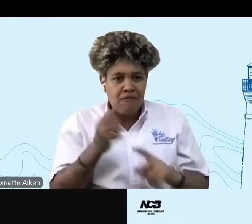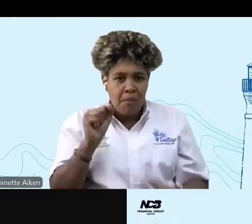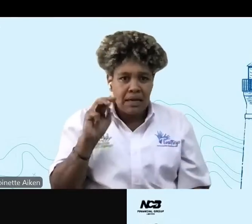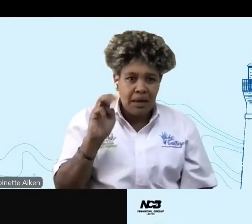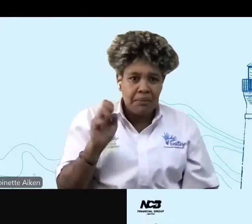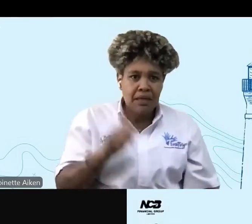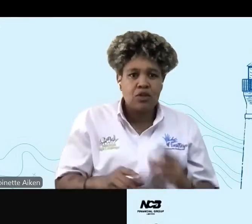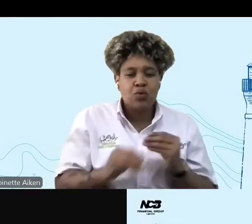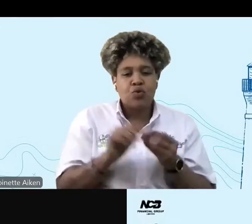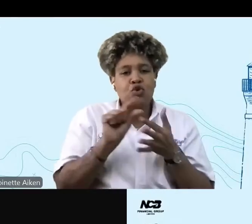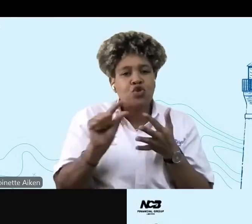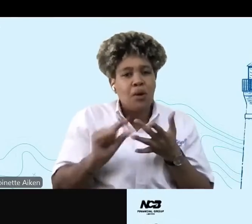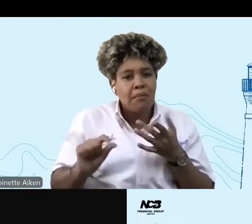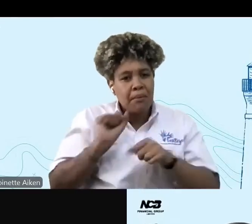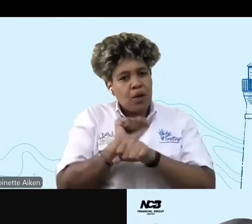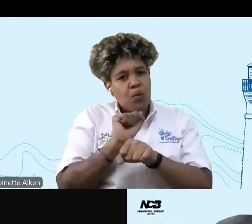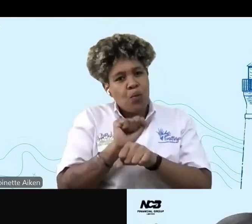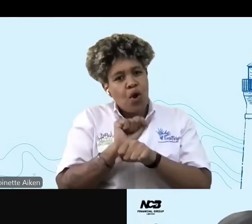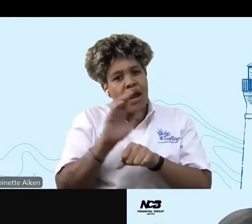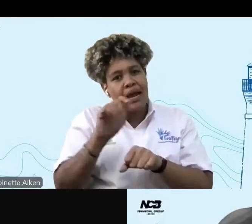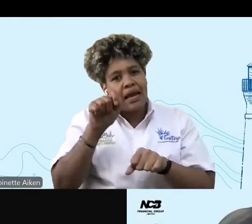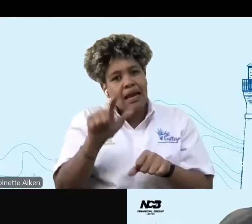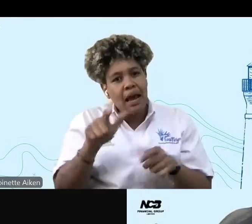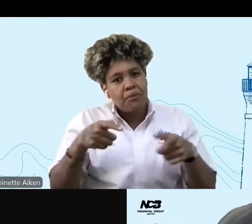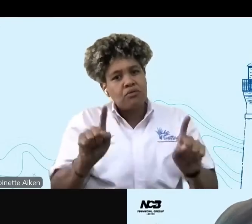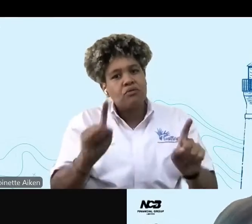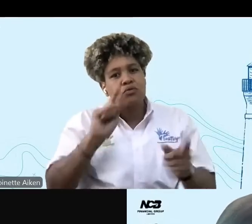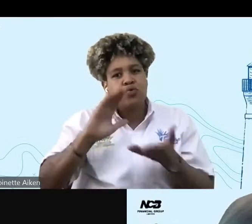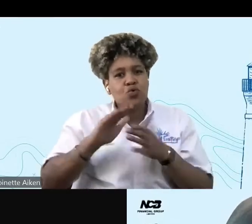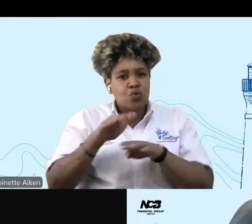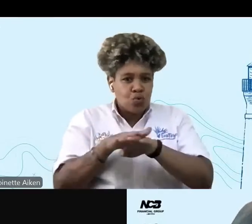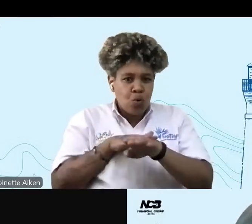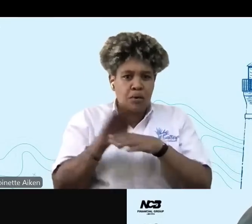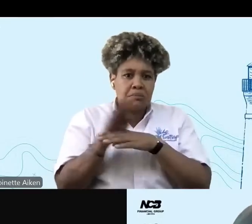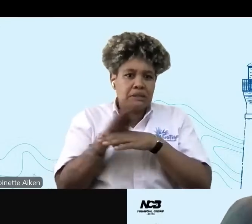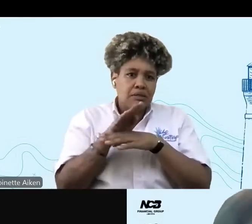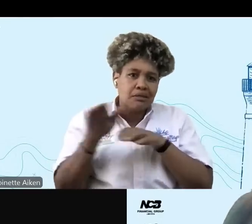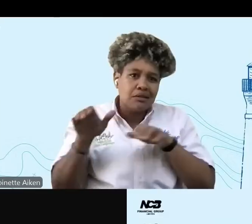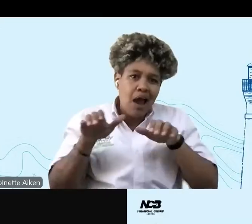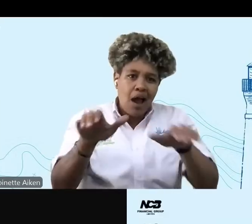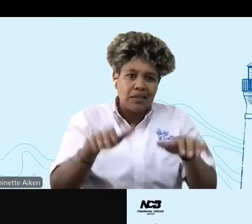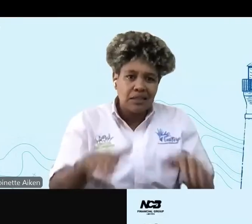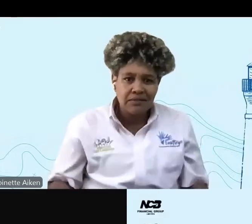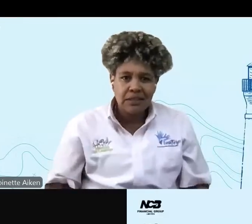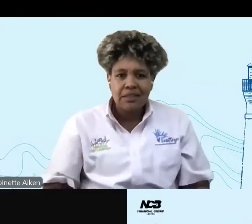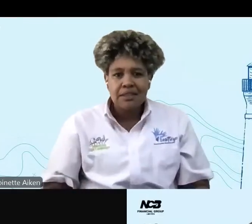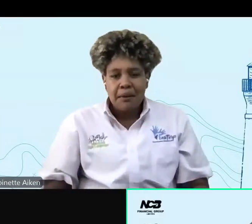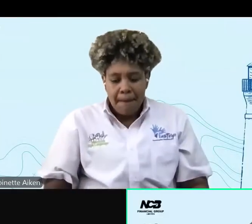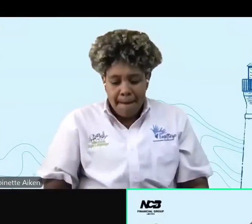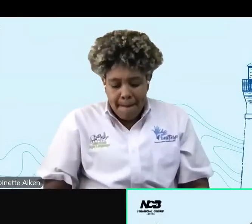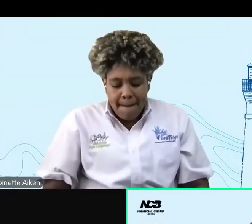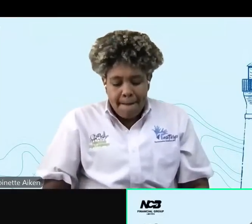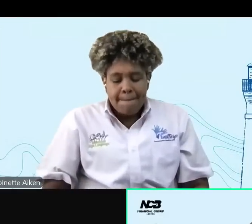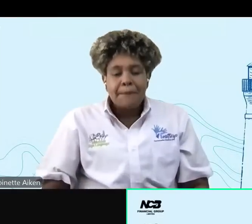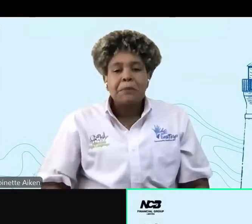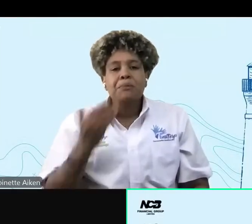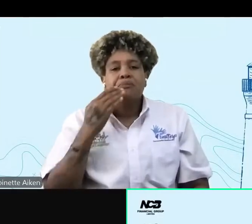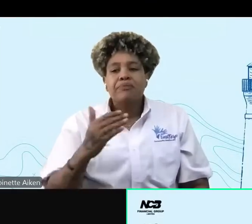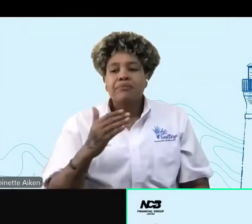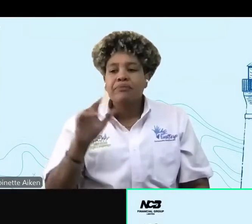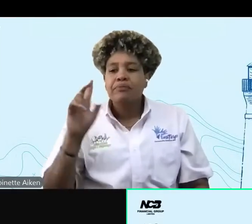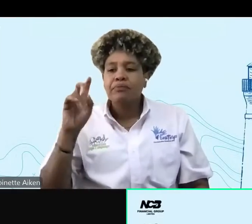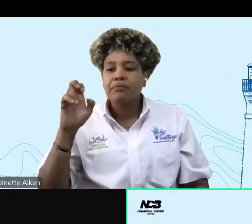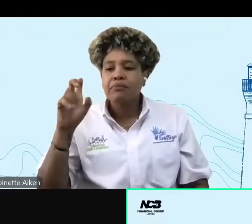to supplement working capital due to slower business activity? Thanks, David.